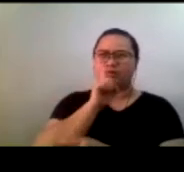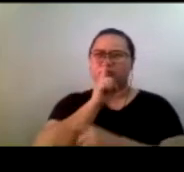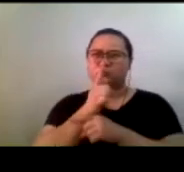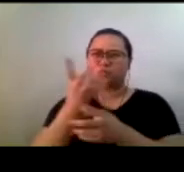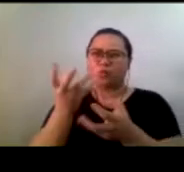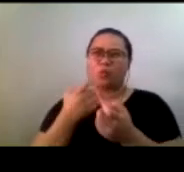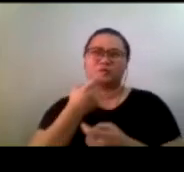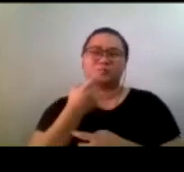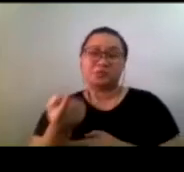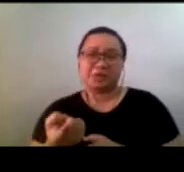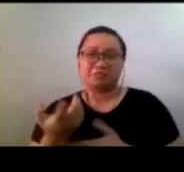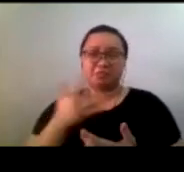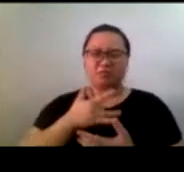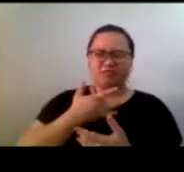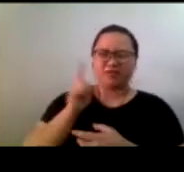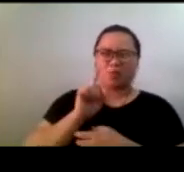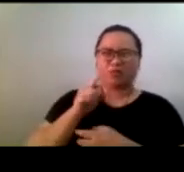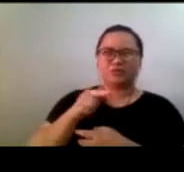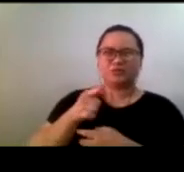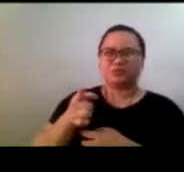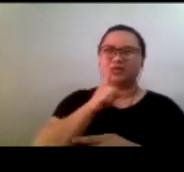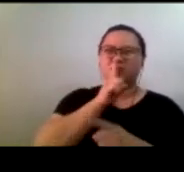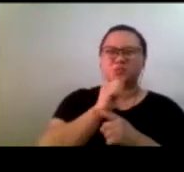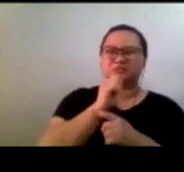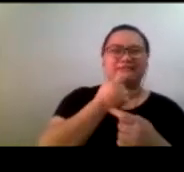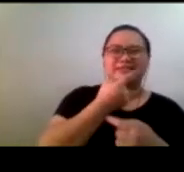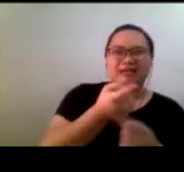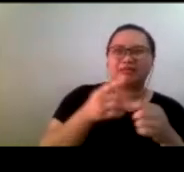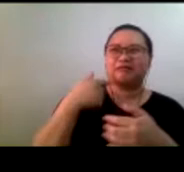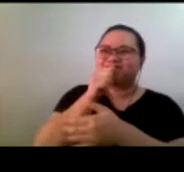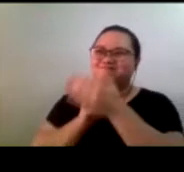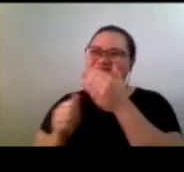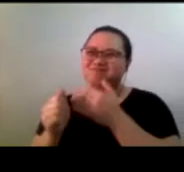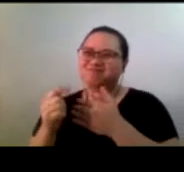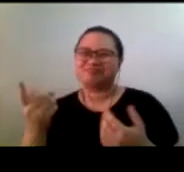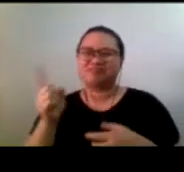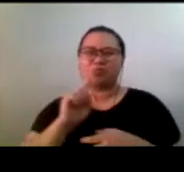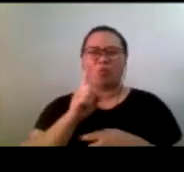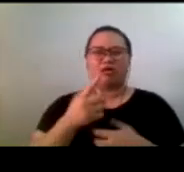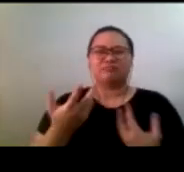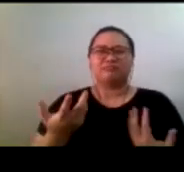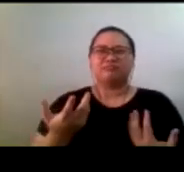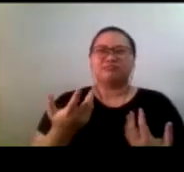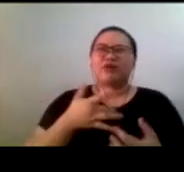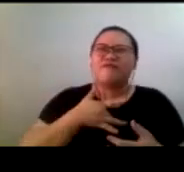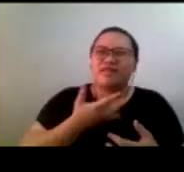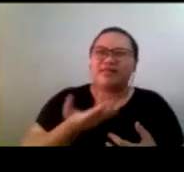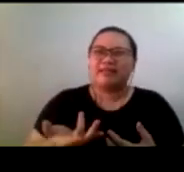those words that are said? What are the feelings? What are the needs that